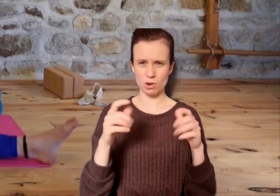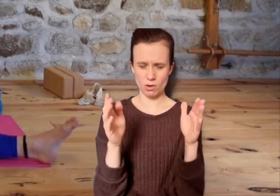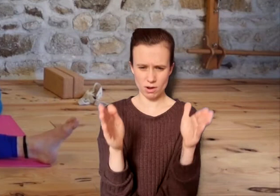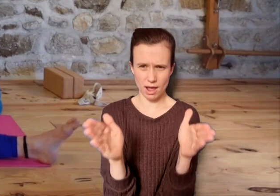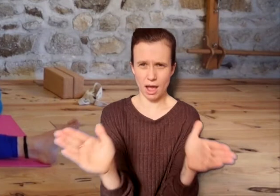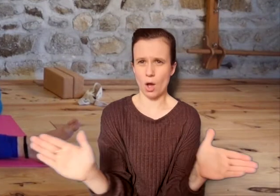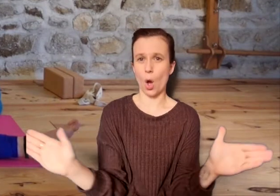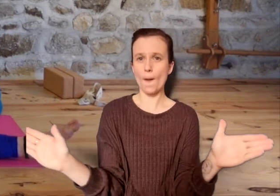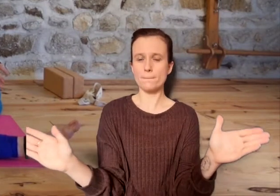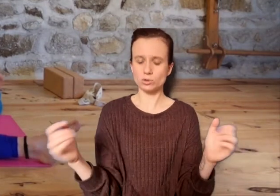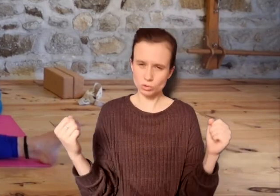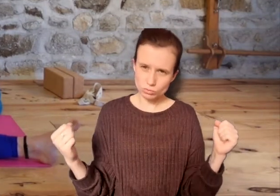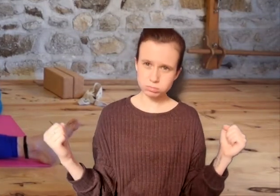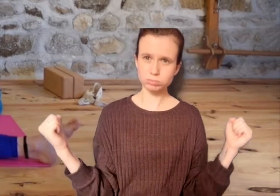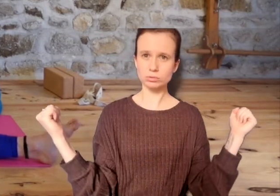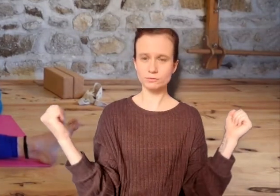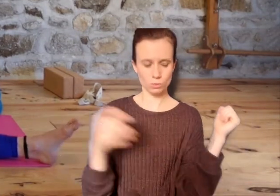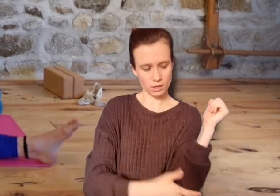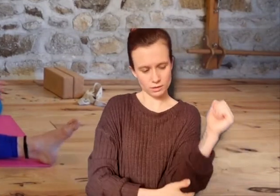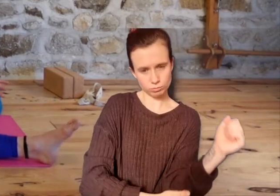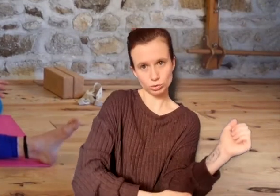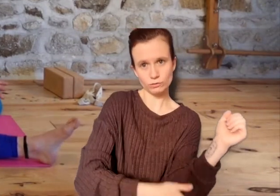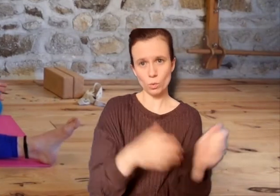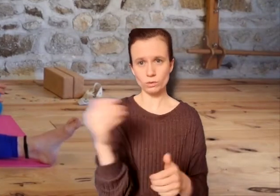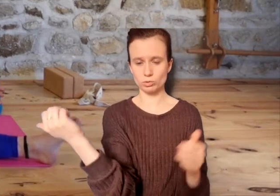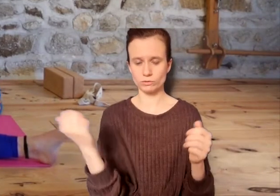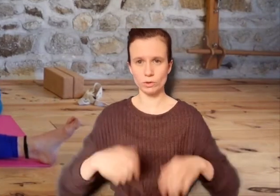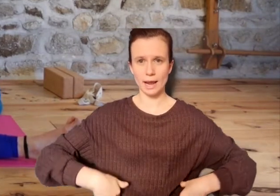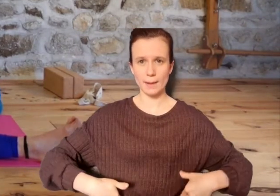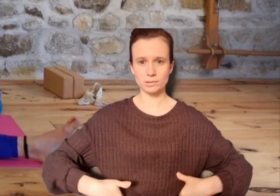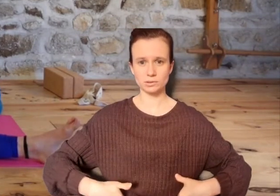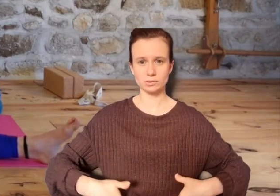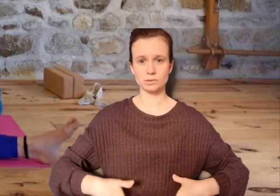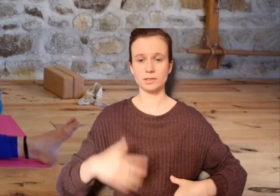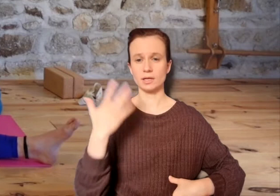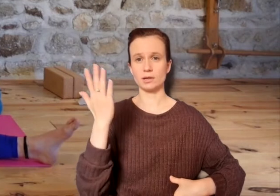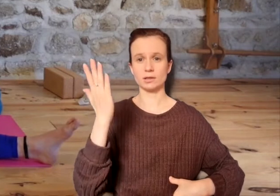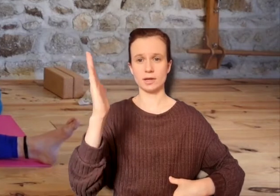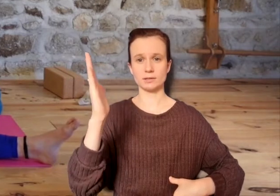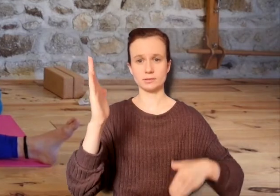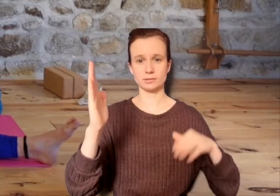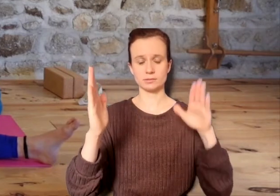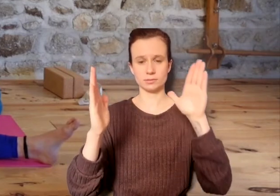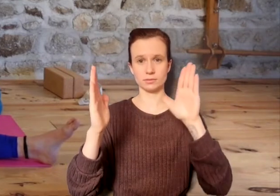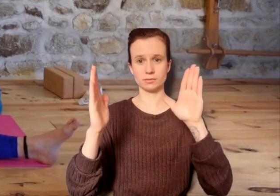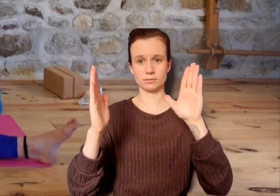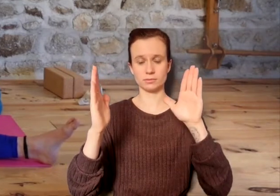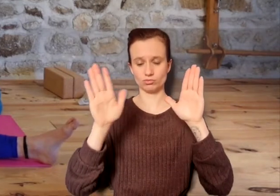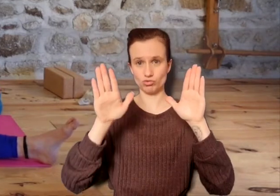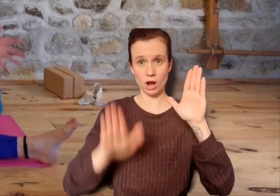you're going to keep that length in the hips. Keep the hips growing out to the side. We're going to place our right hand on the floor in